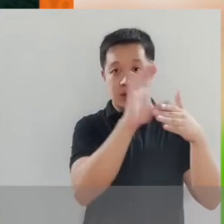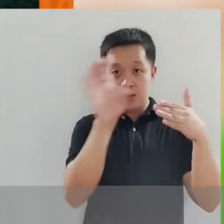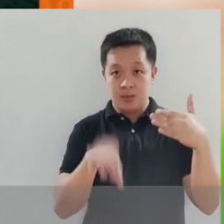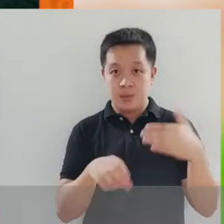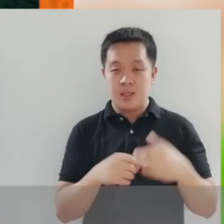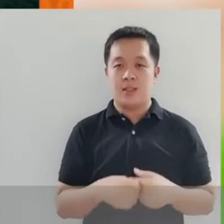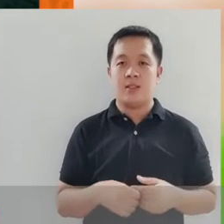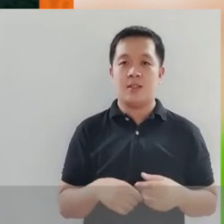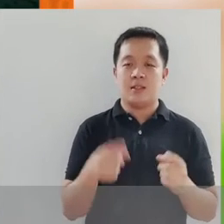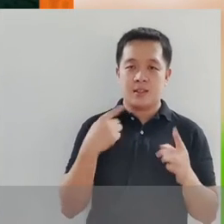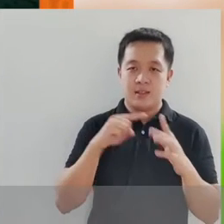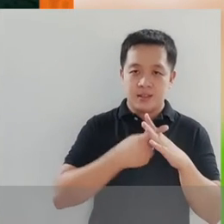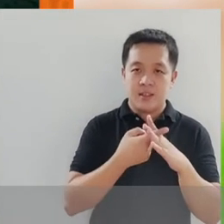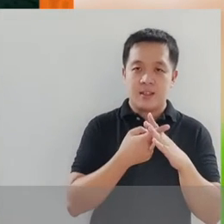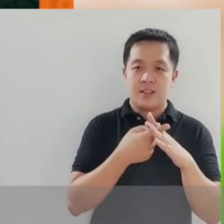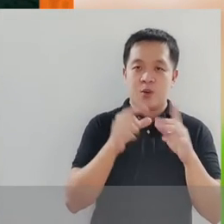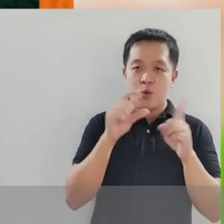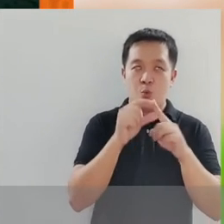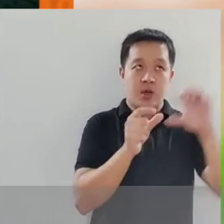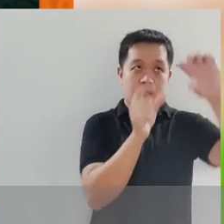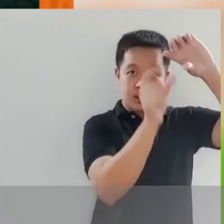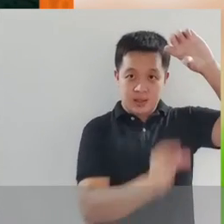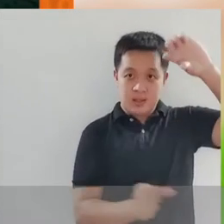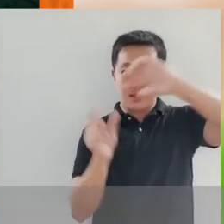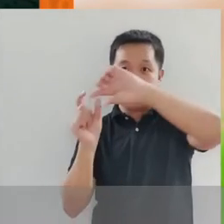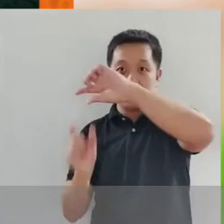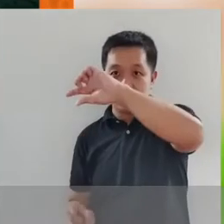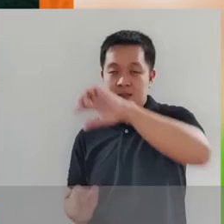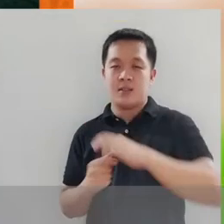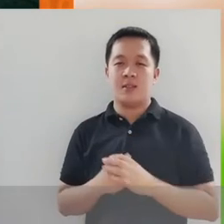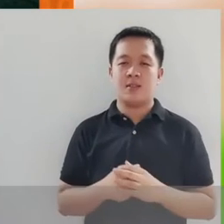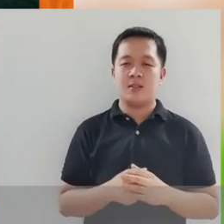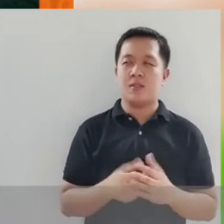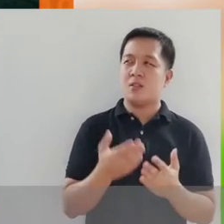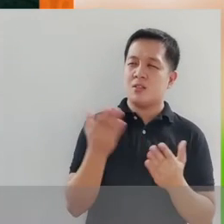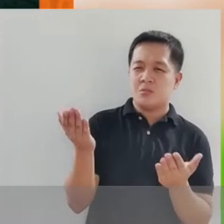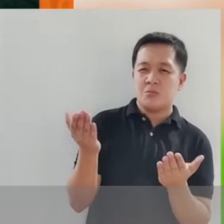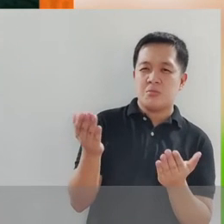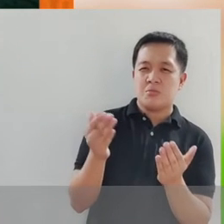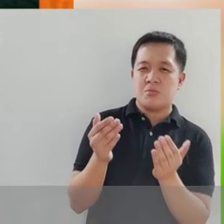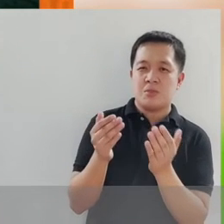down. What is the animal inside the aquarium?